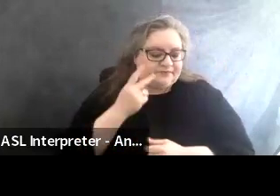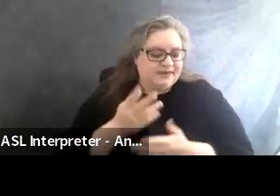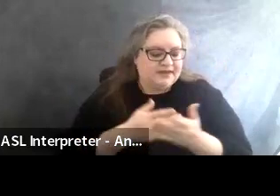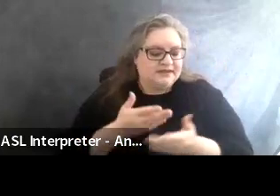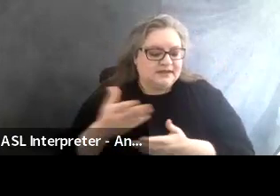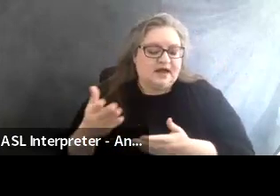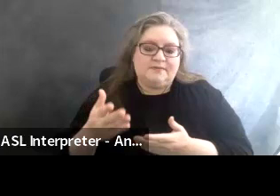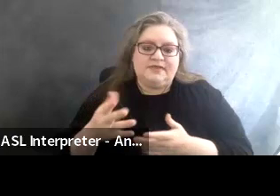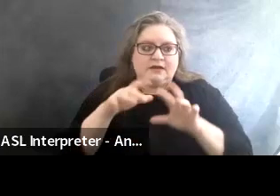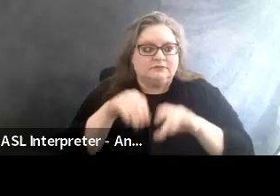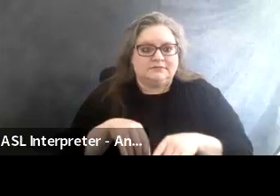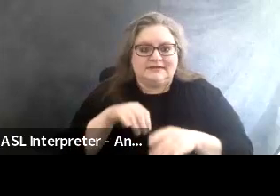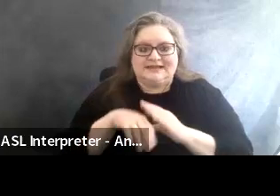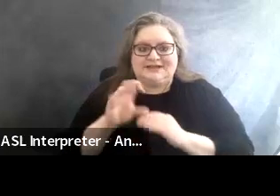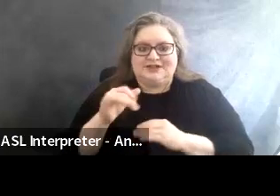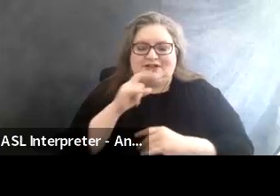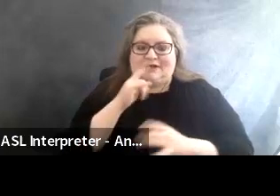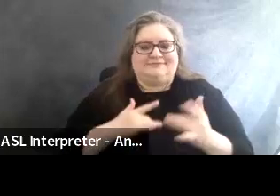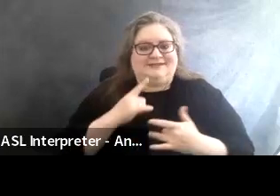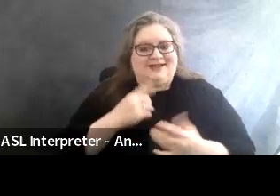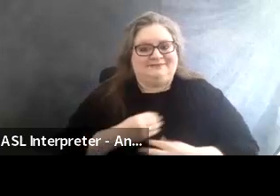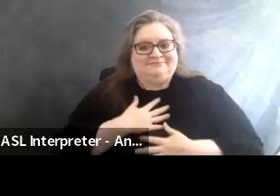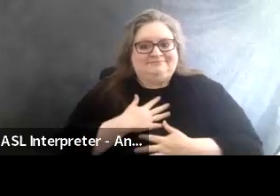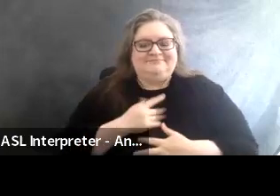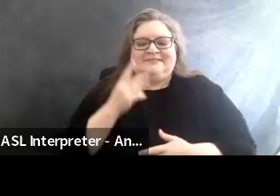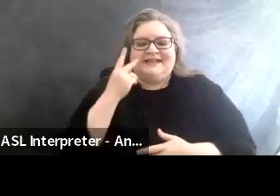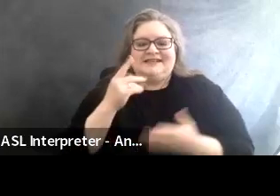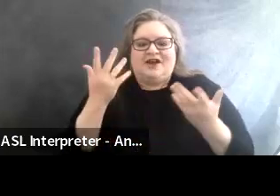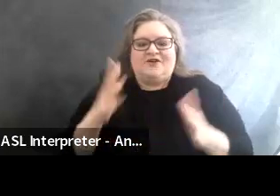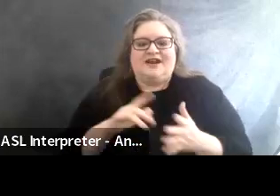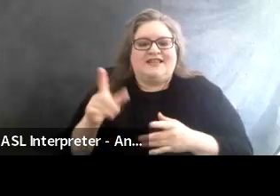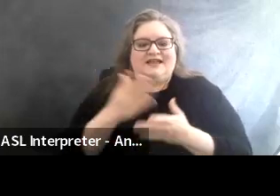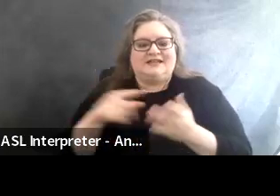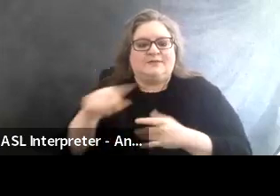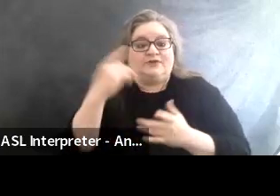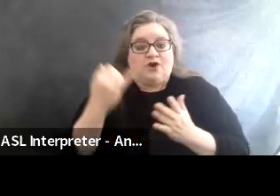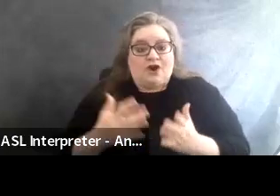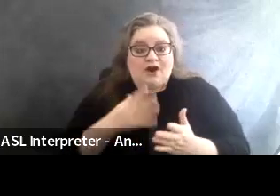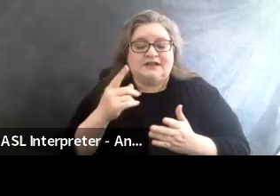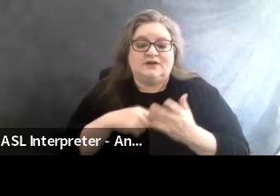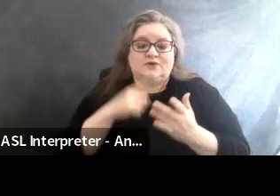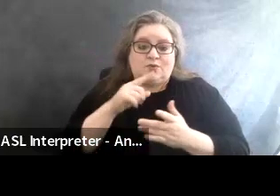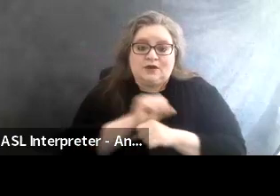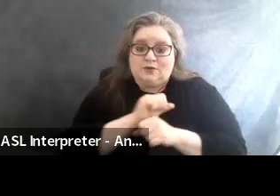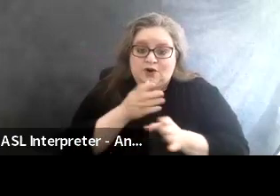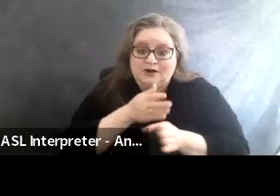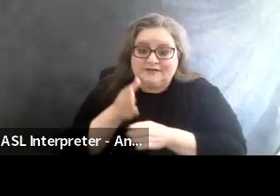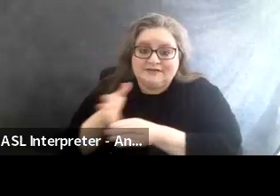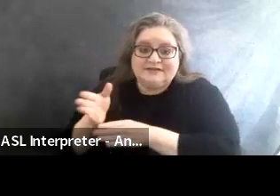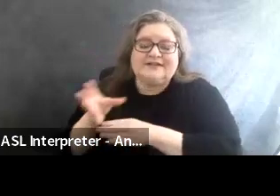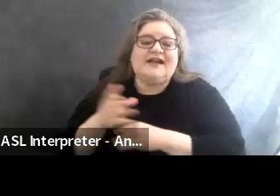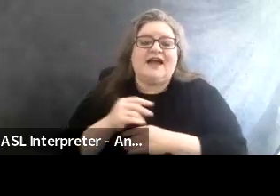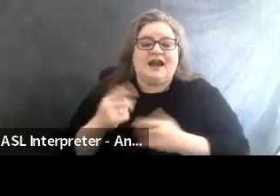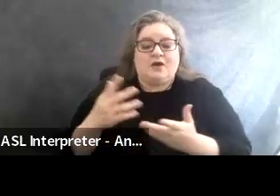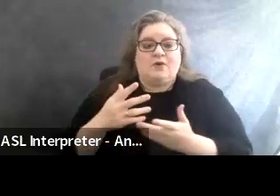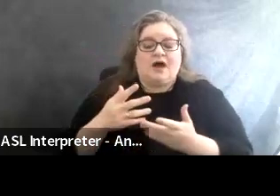coming into the chat, which is really, really exciting. I'm already seeing that some of you are artists in what you're working in. I want to go ahead